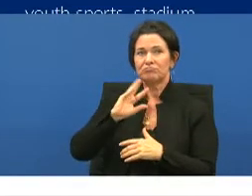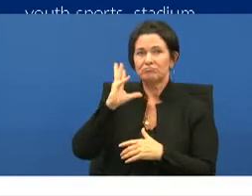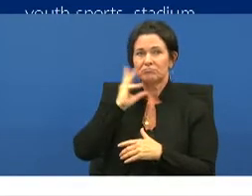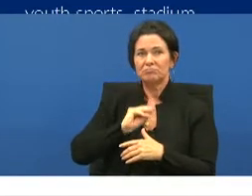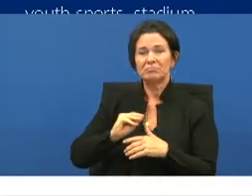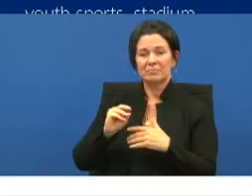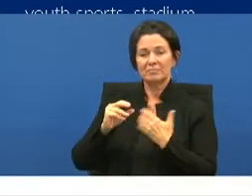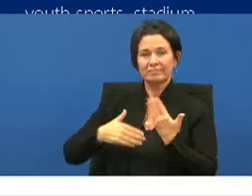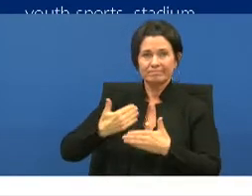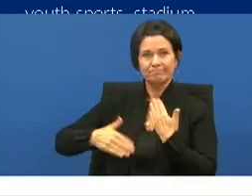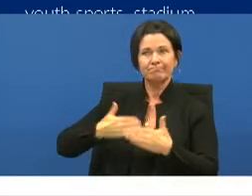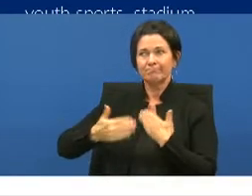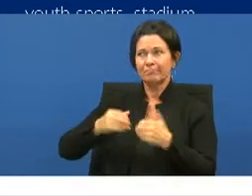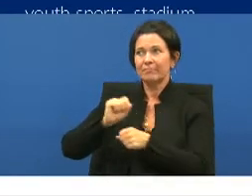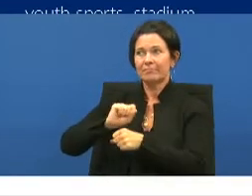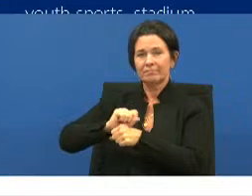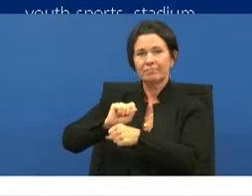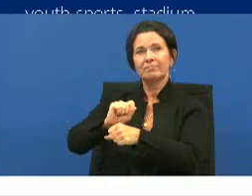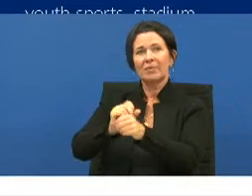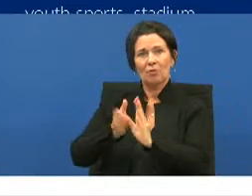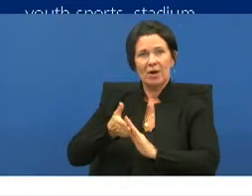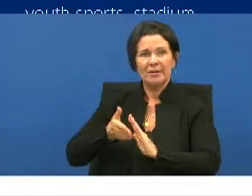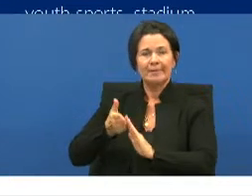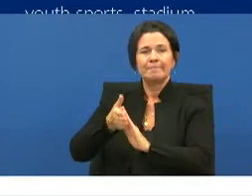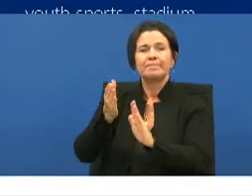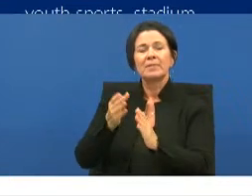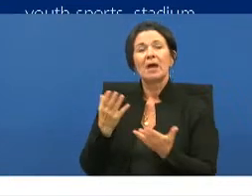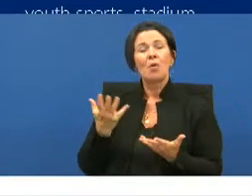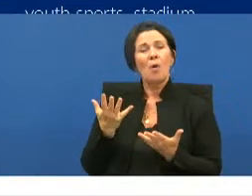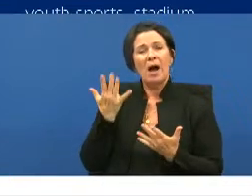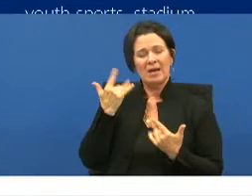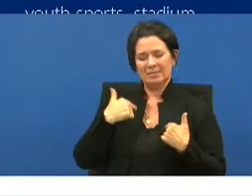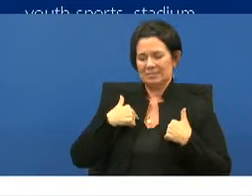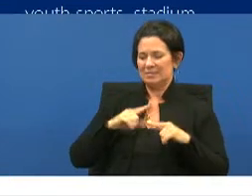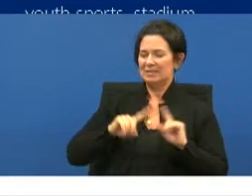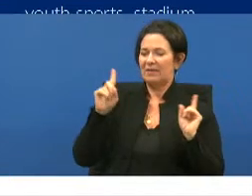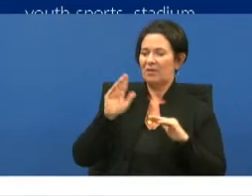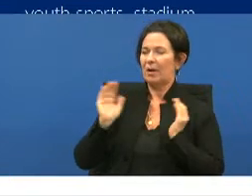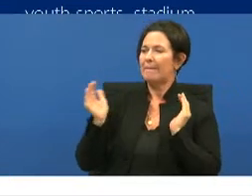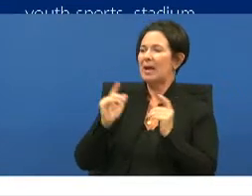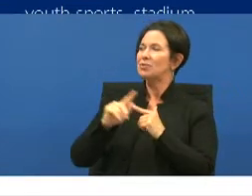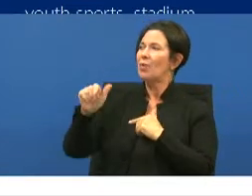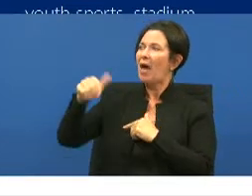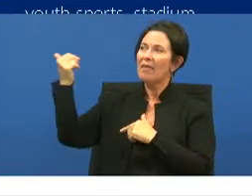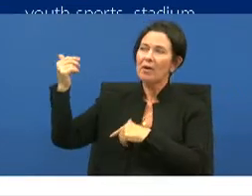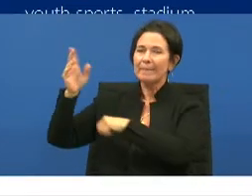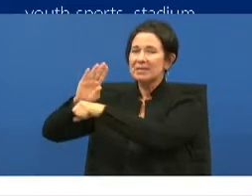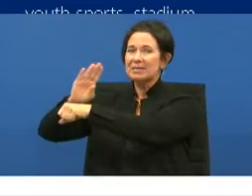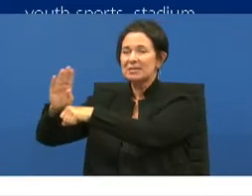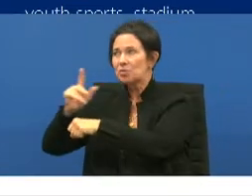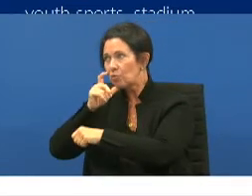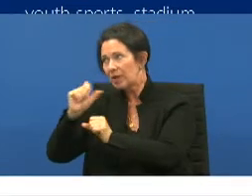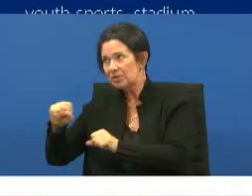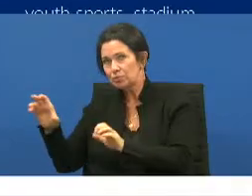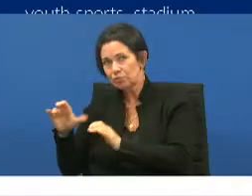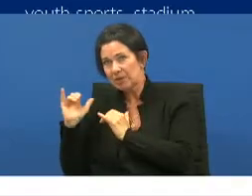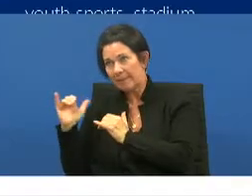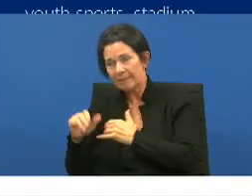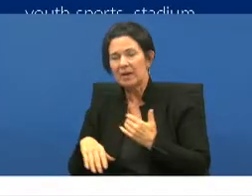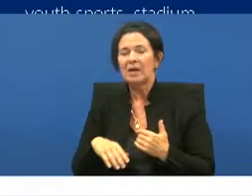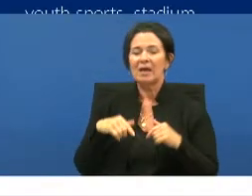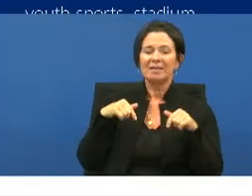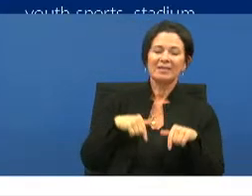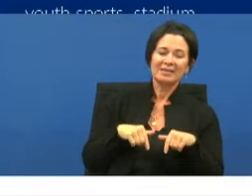any given time. So what makes us different is that depth of experience in this very